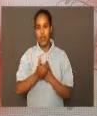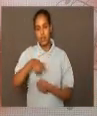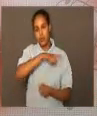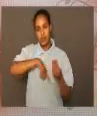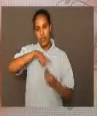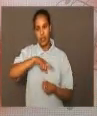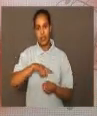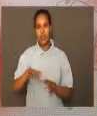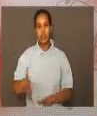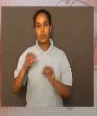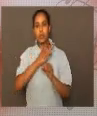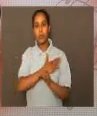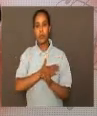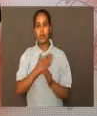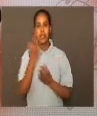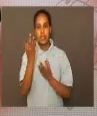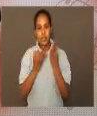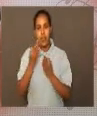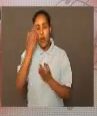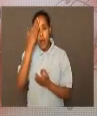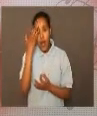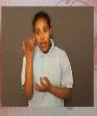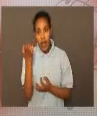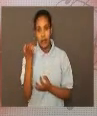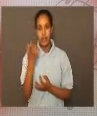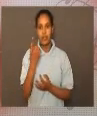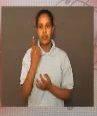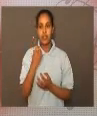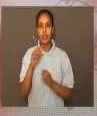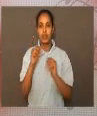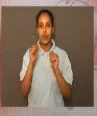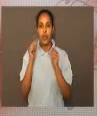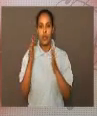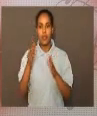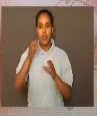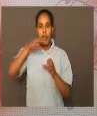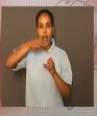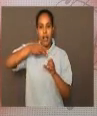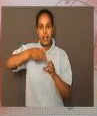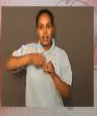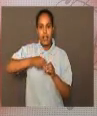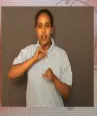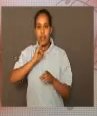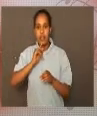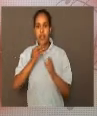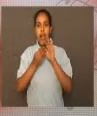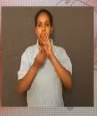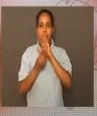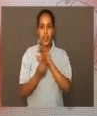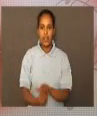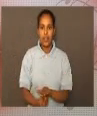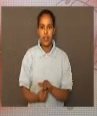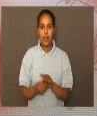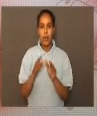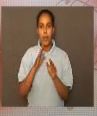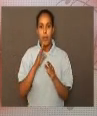Students, please describe why the solubility of gases is affected